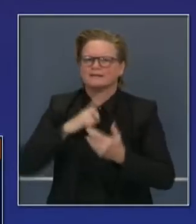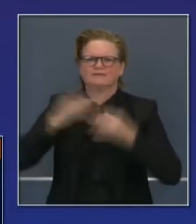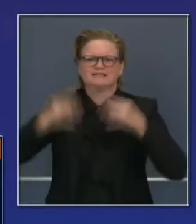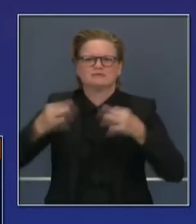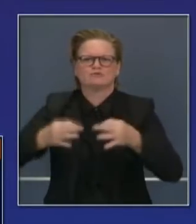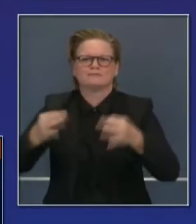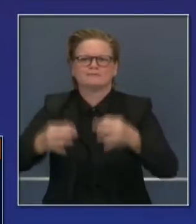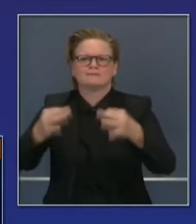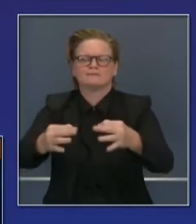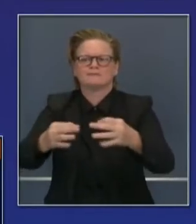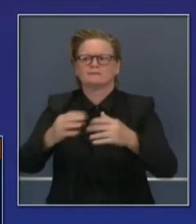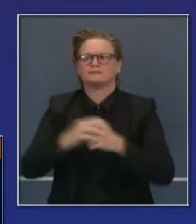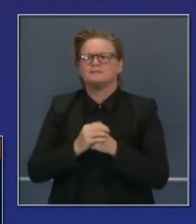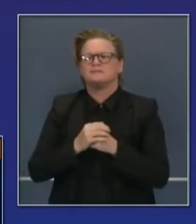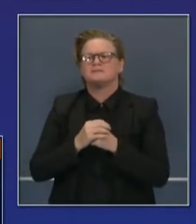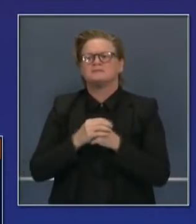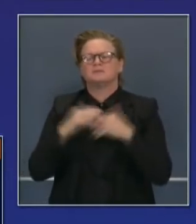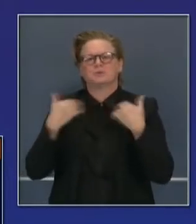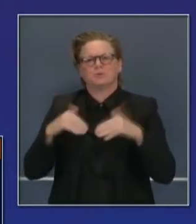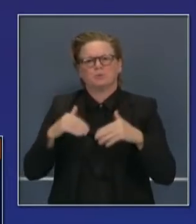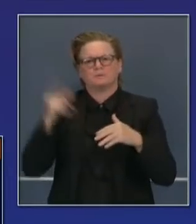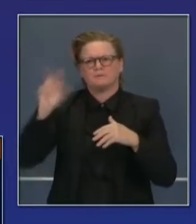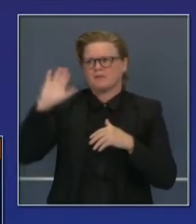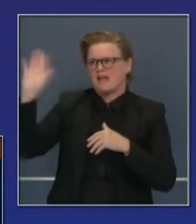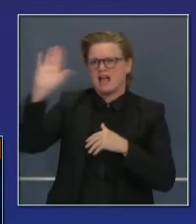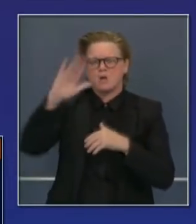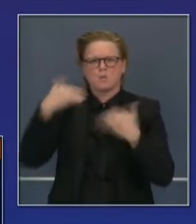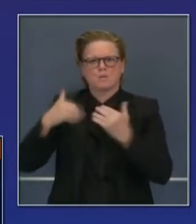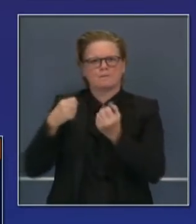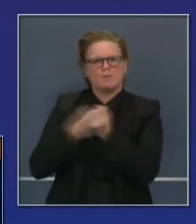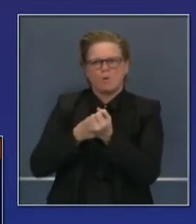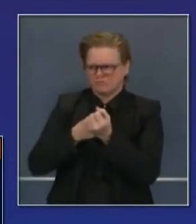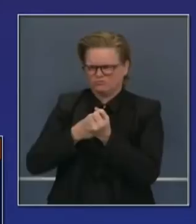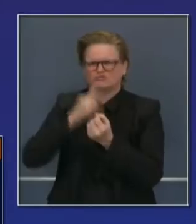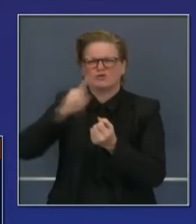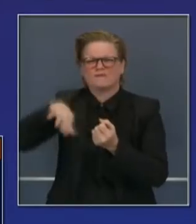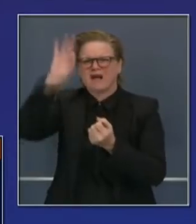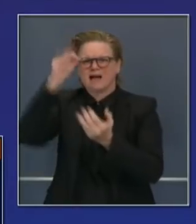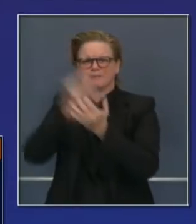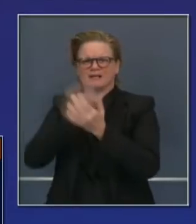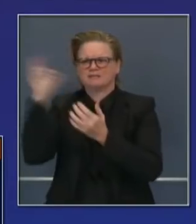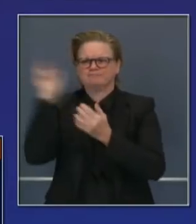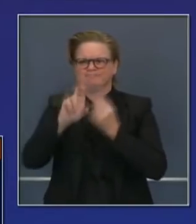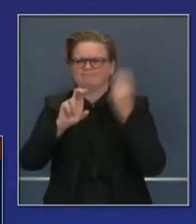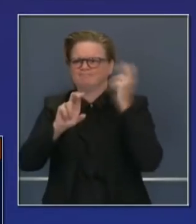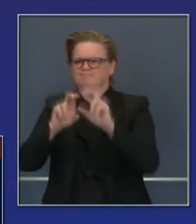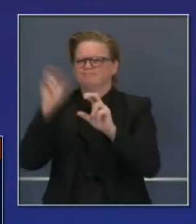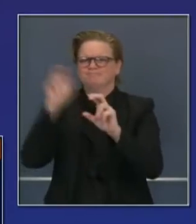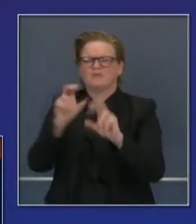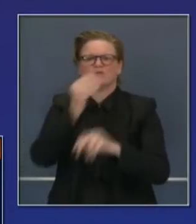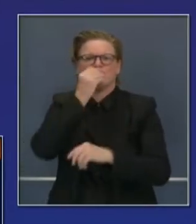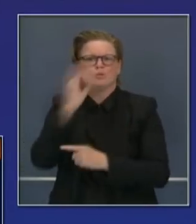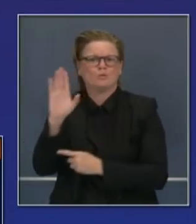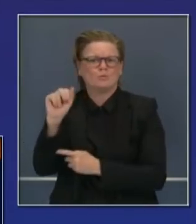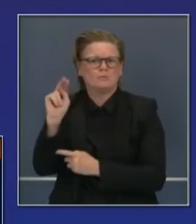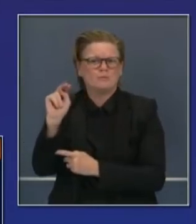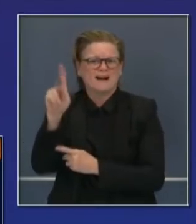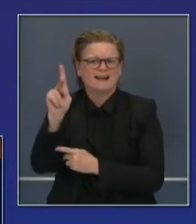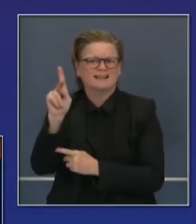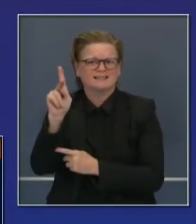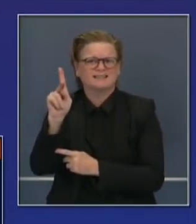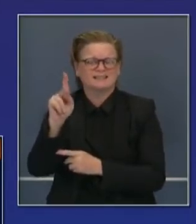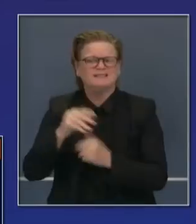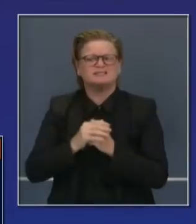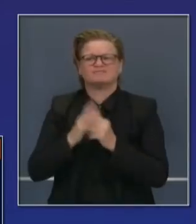to provide even more money for our food banks beyond what we did in our budget. $110 million. We're going to